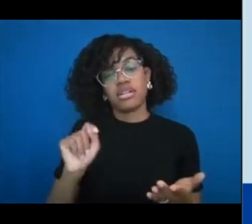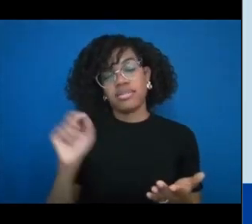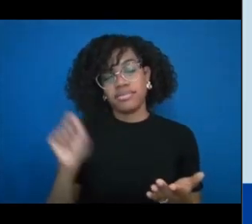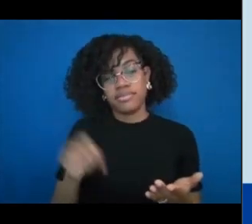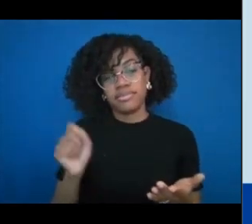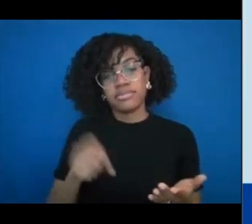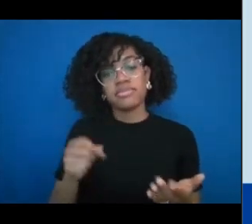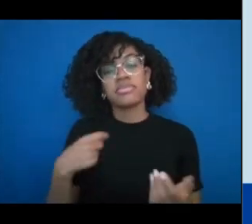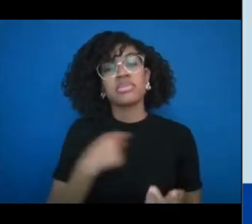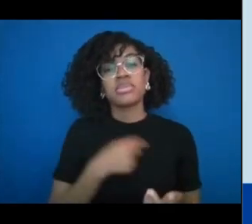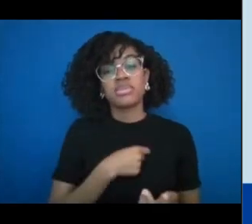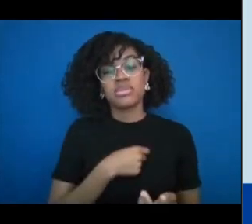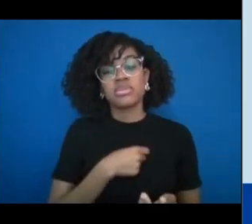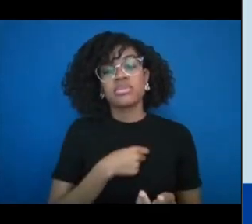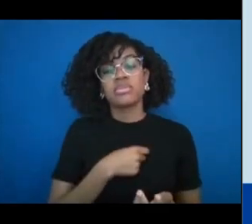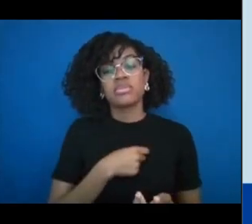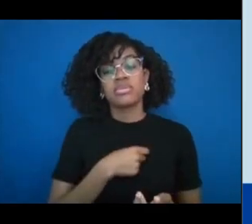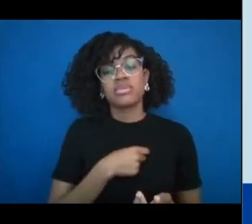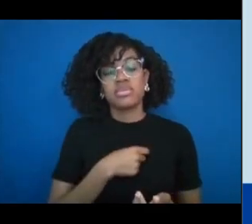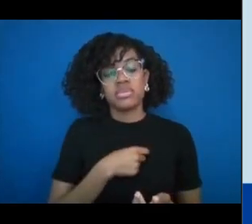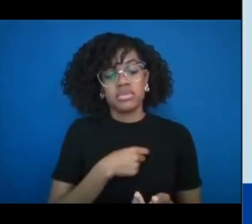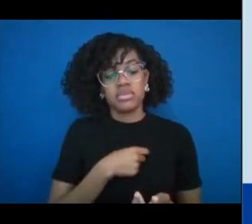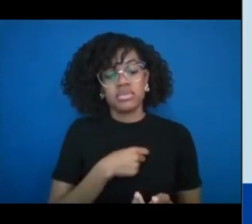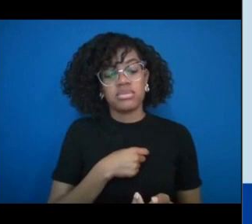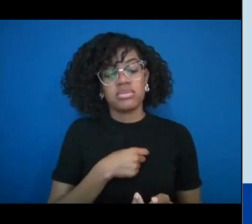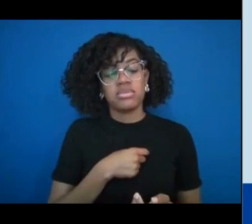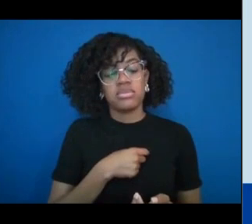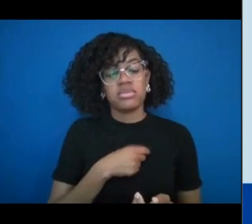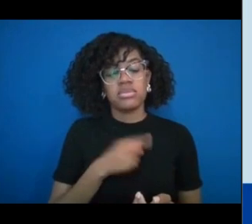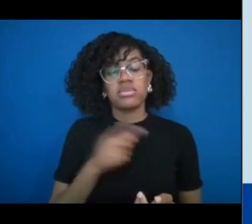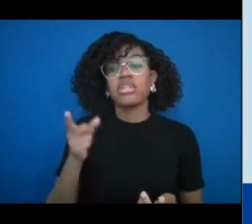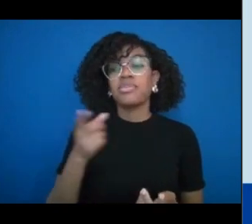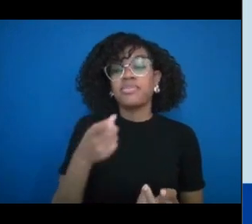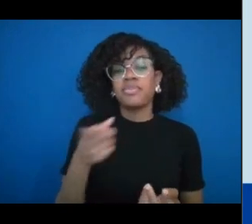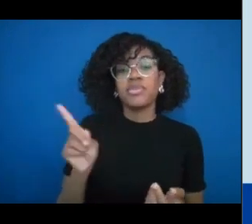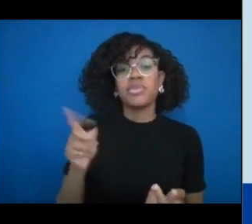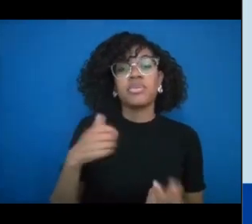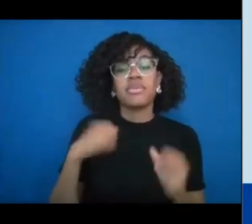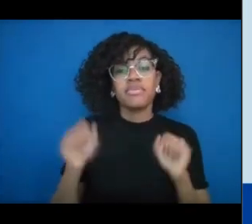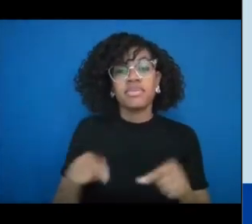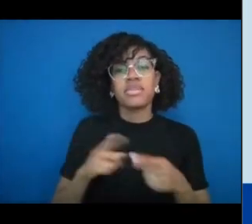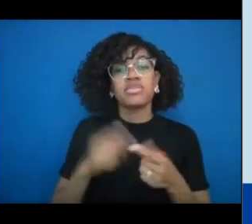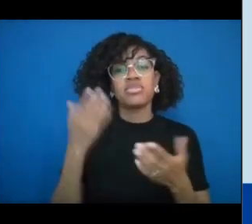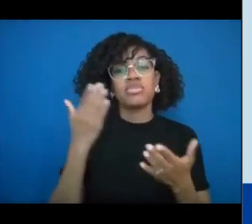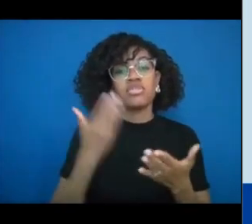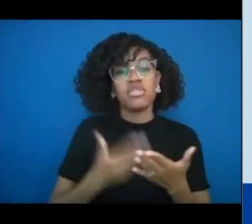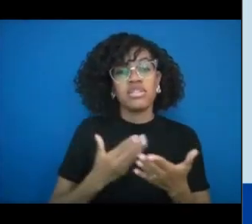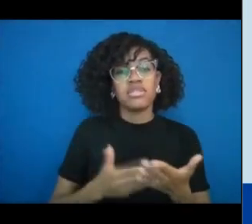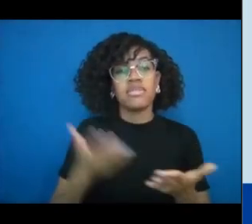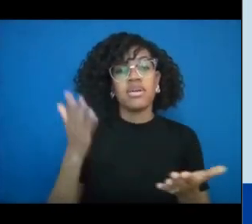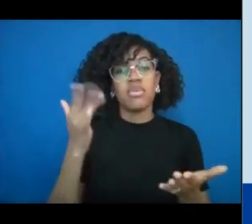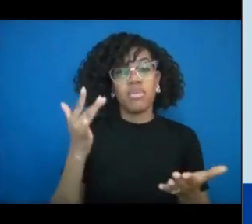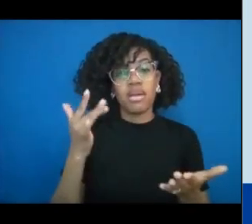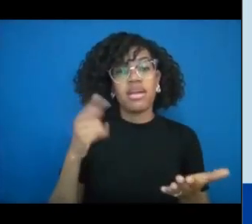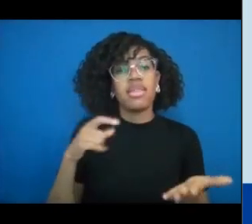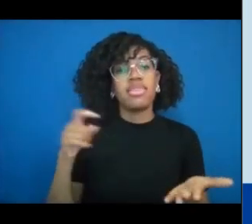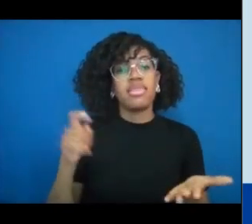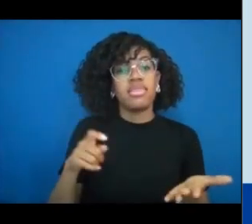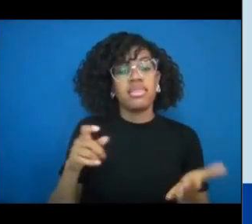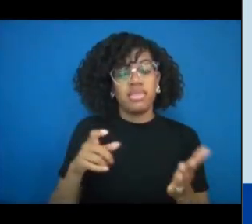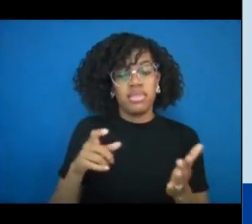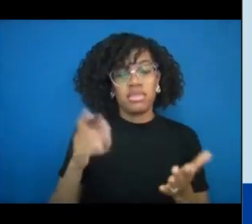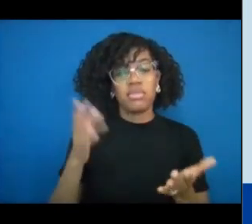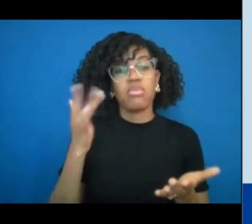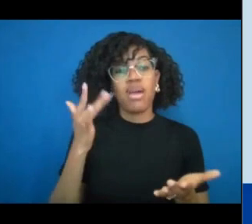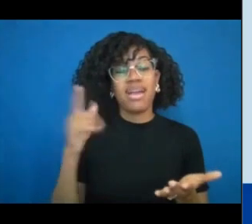You have the ability to justify why the need and the